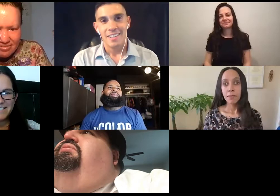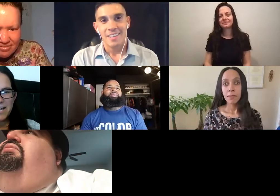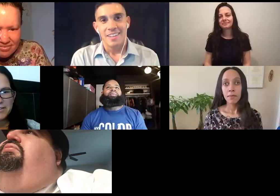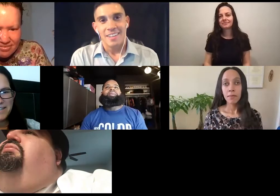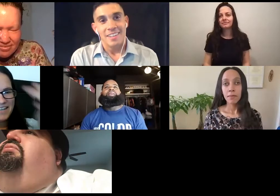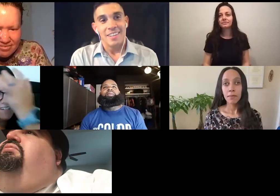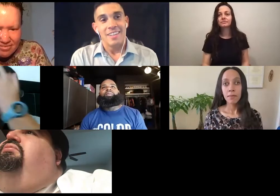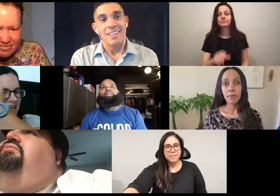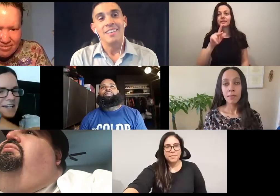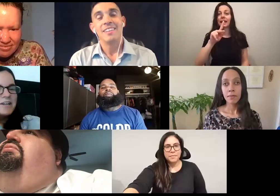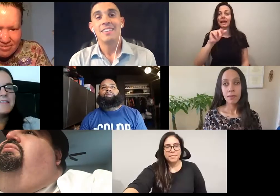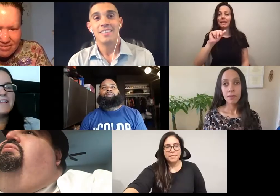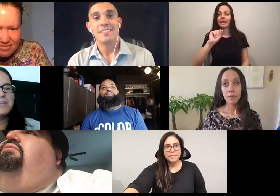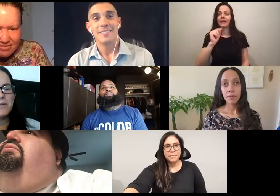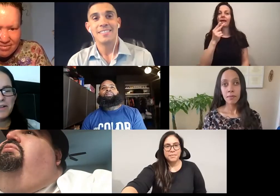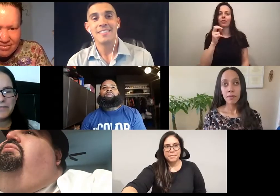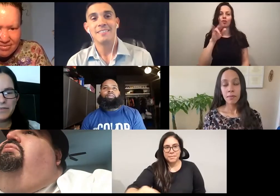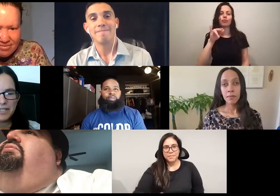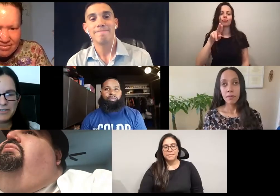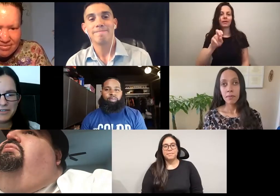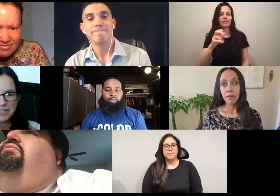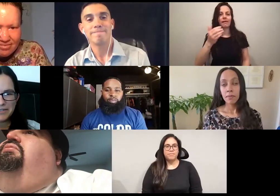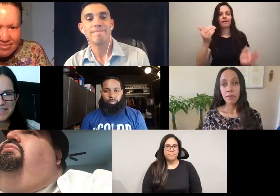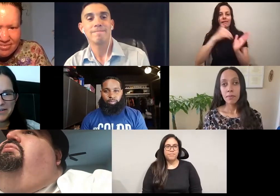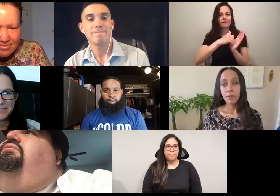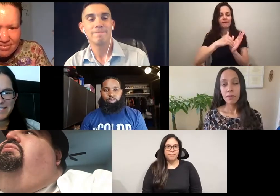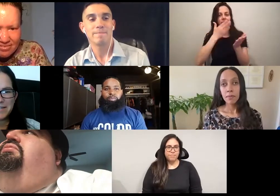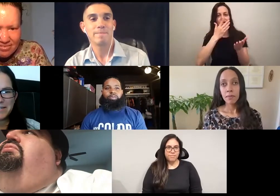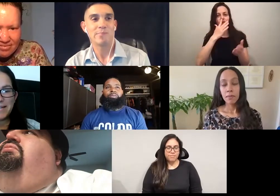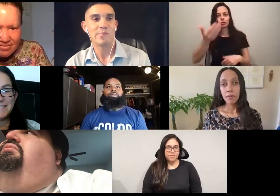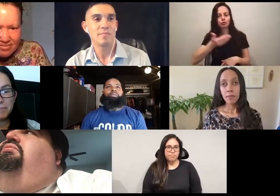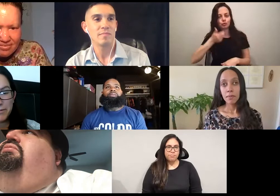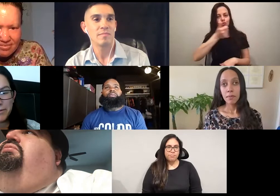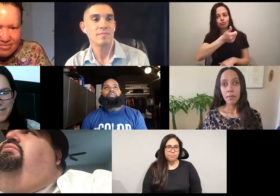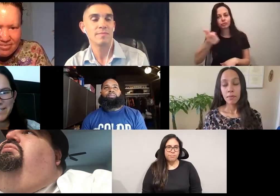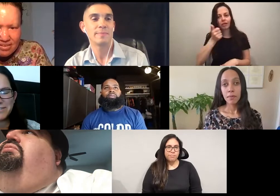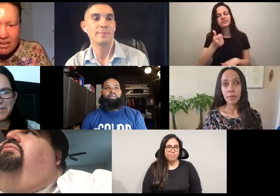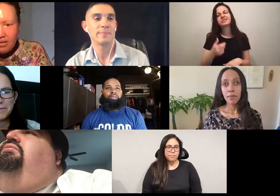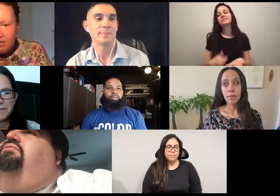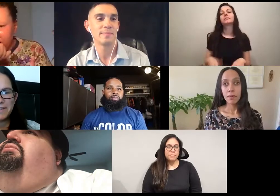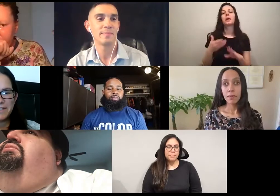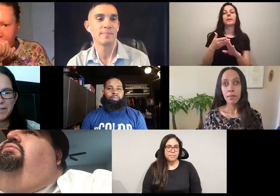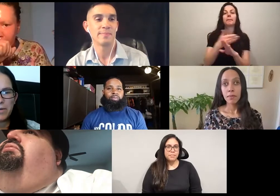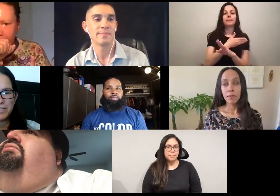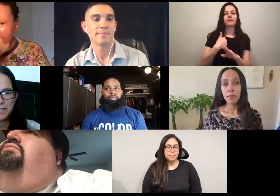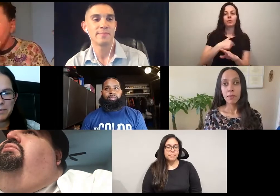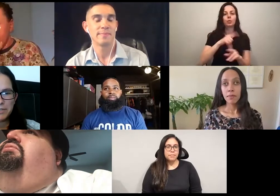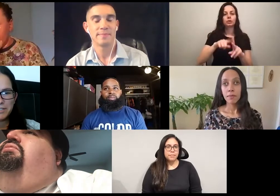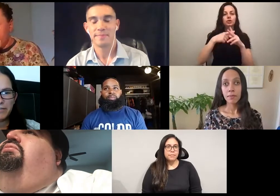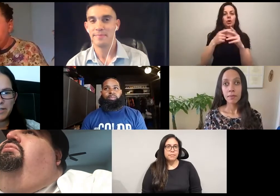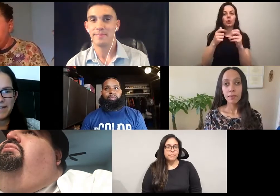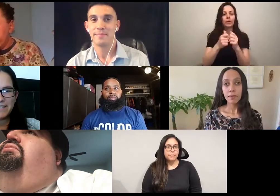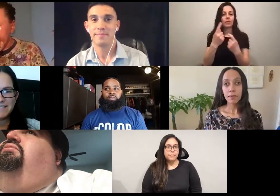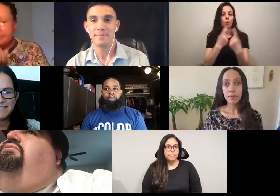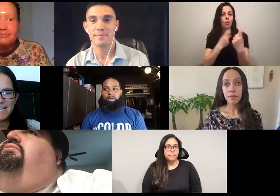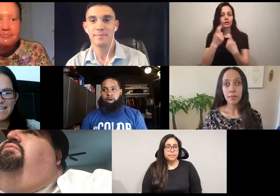This is Catherine again. Thank you all for introducing yourselves. Before we get started with the question portion